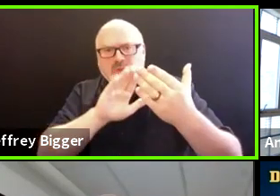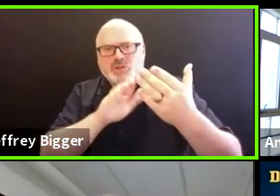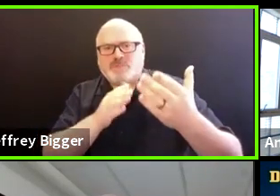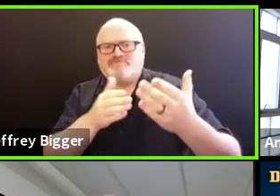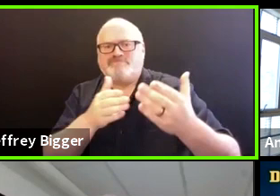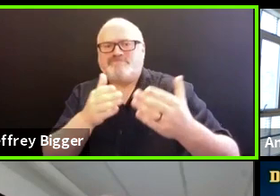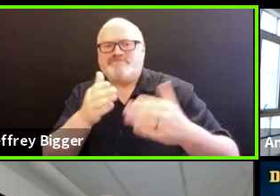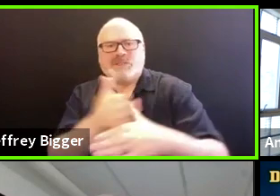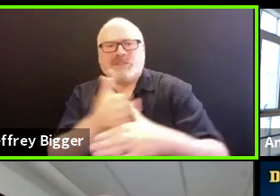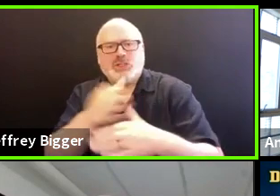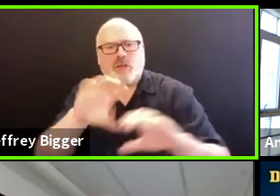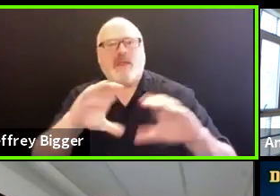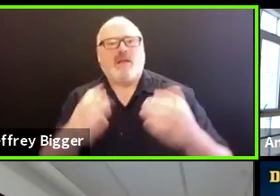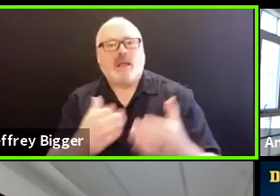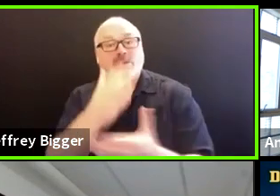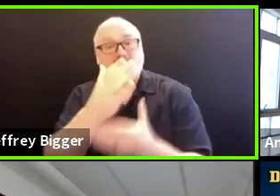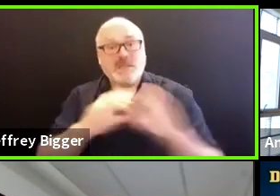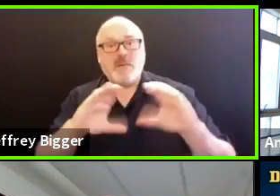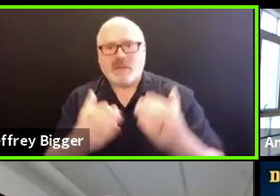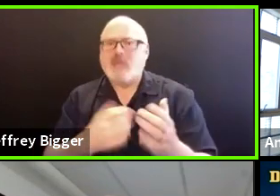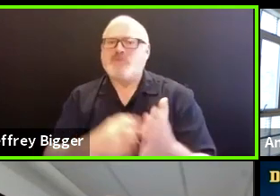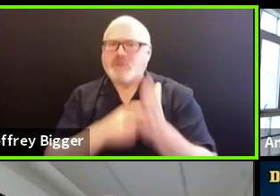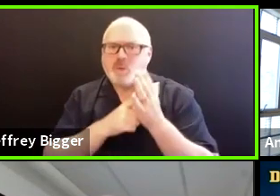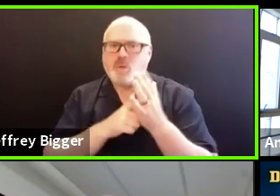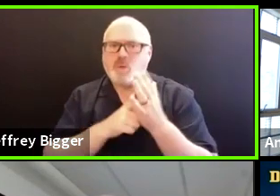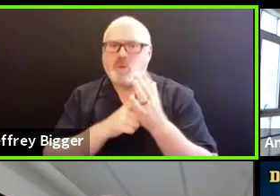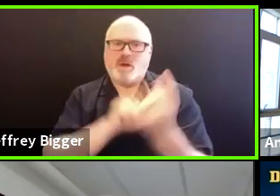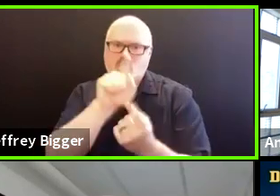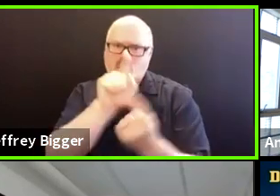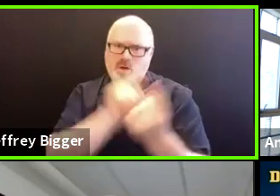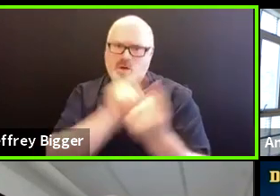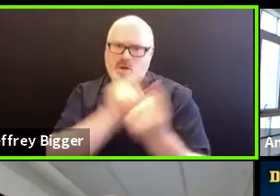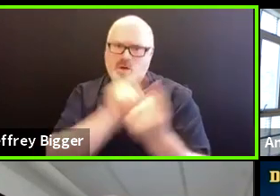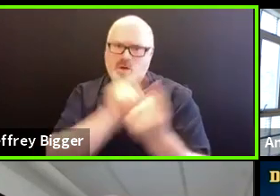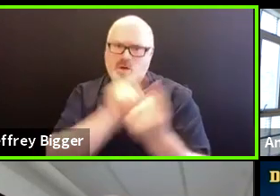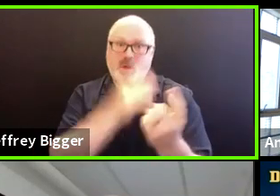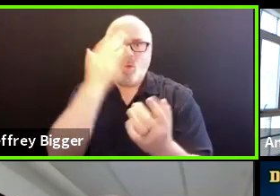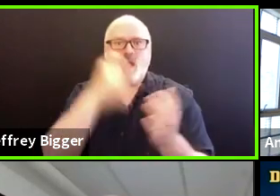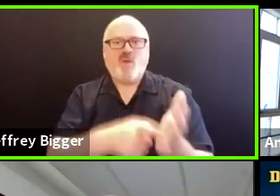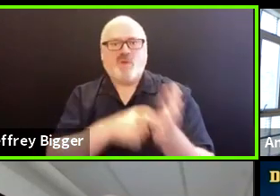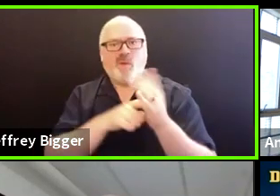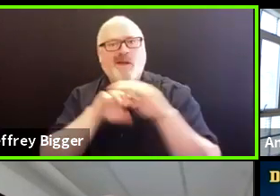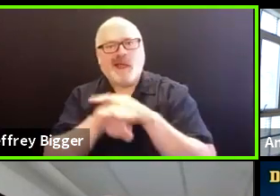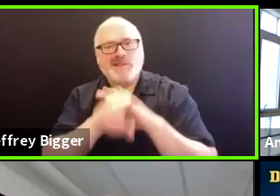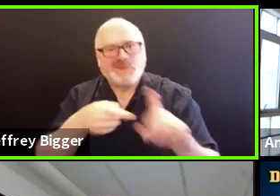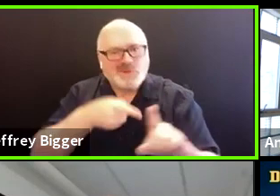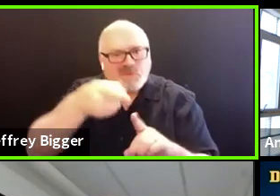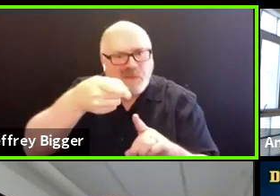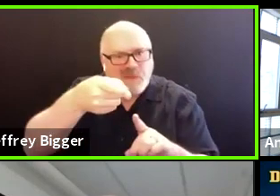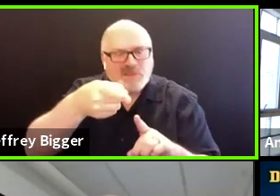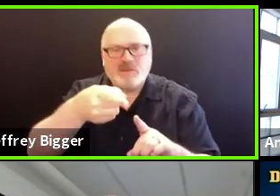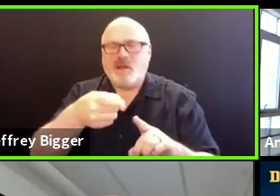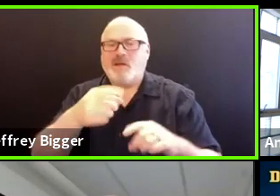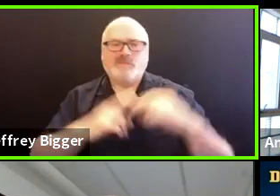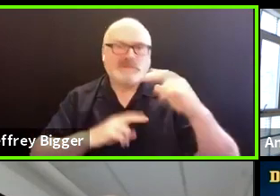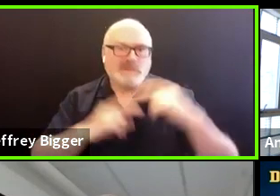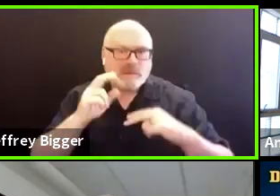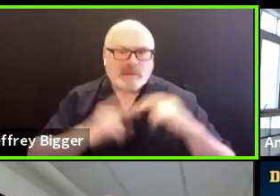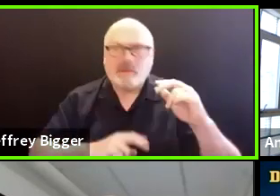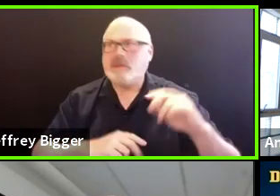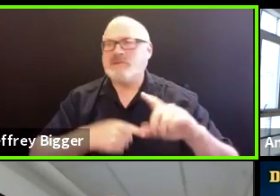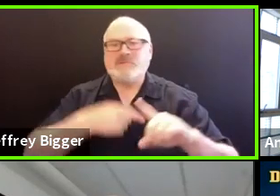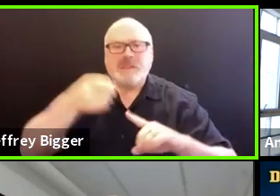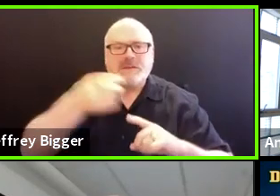Really, some classes need to be taught face-to-face because they require access to specialized facilities, specialized